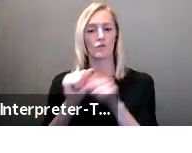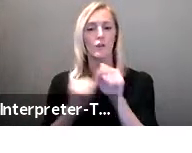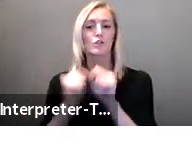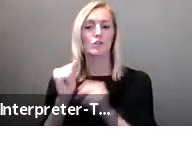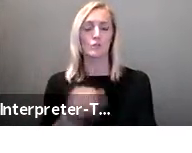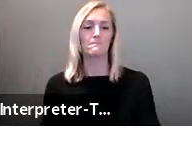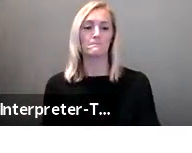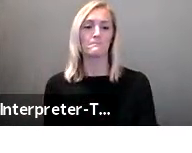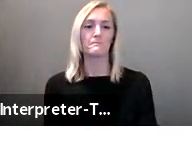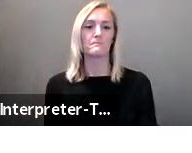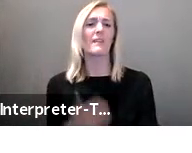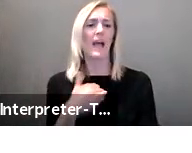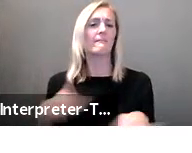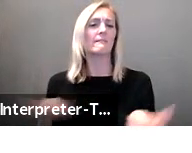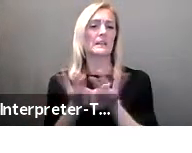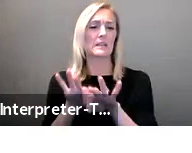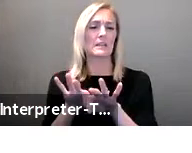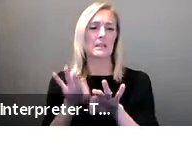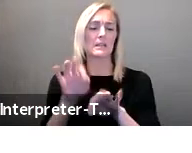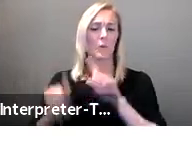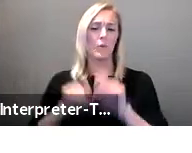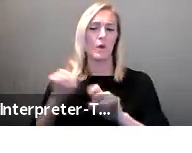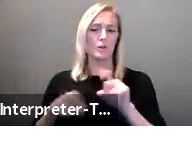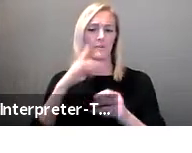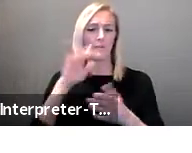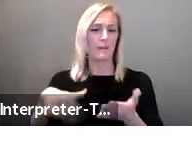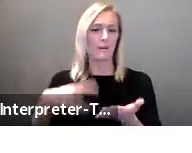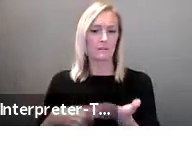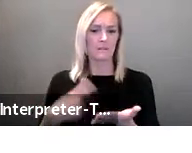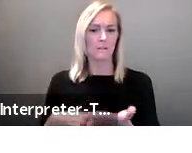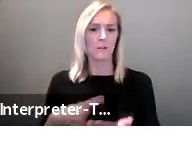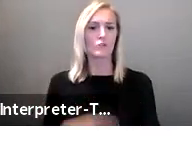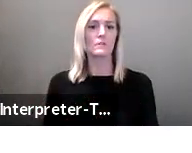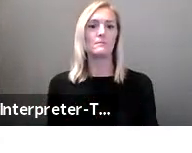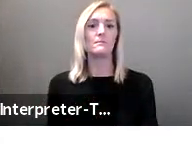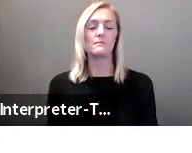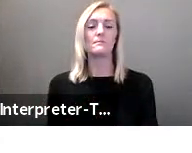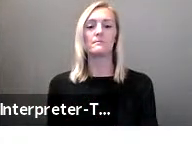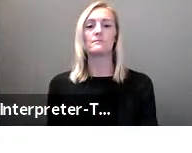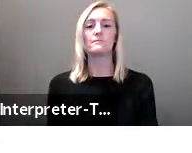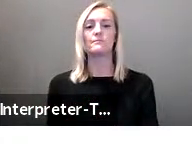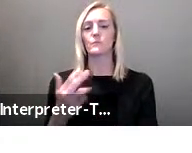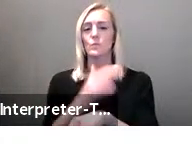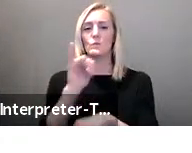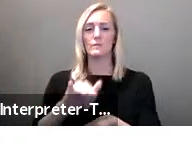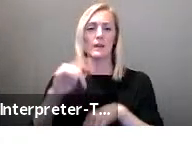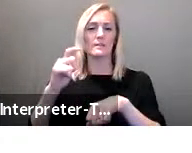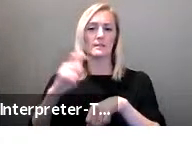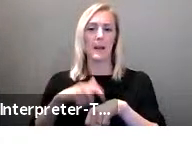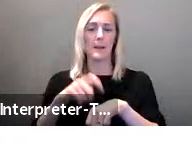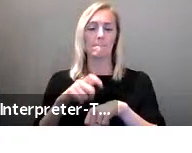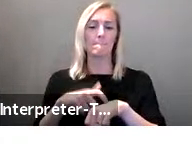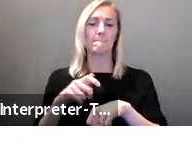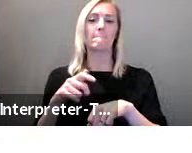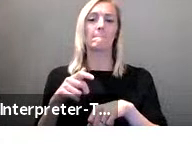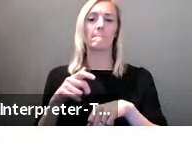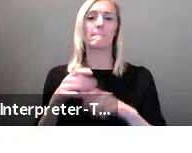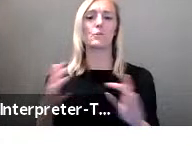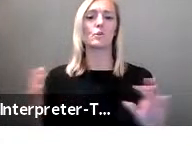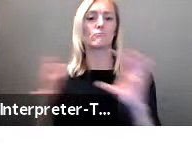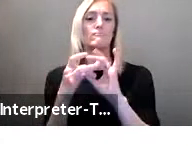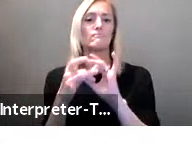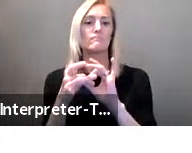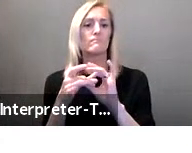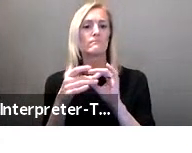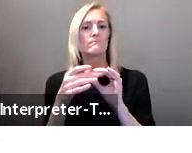to just make sure that we do sort of use some of the time to bridge to what ideas are raised